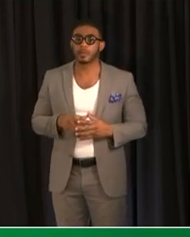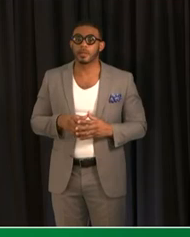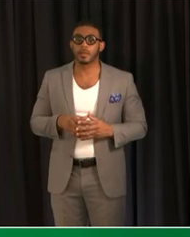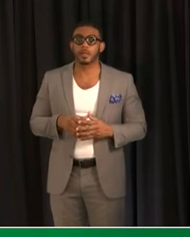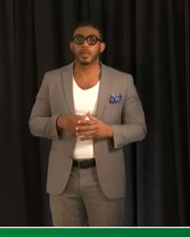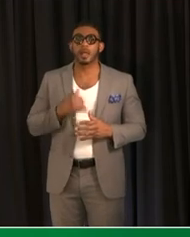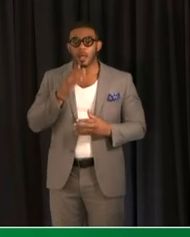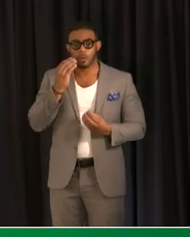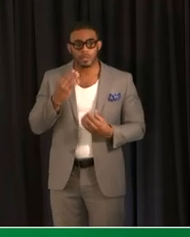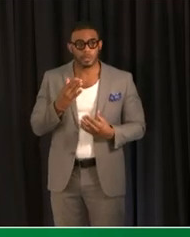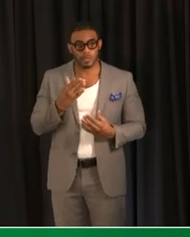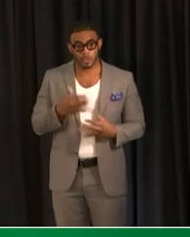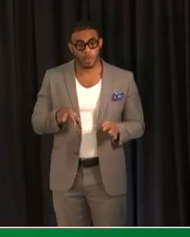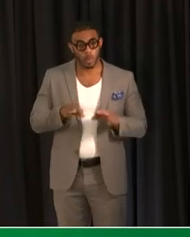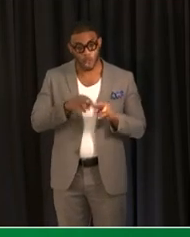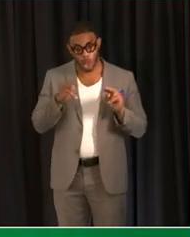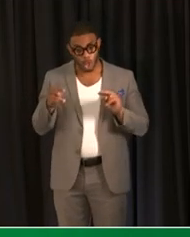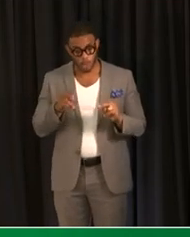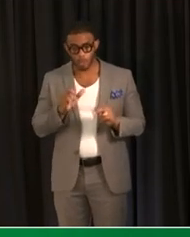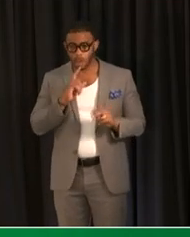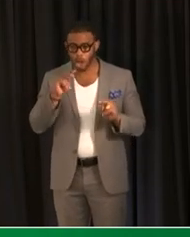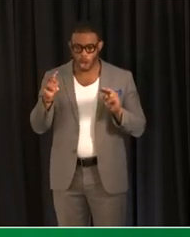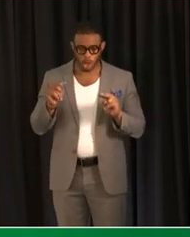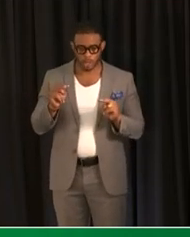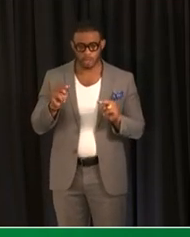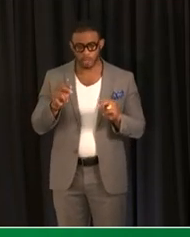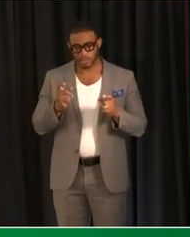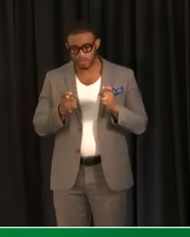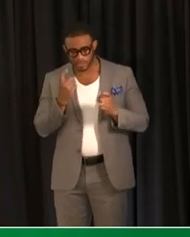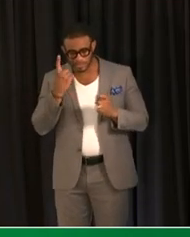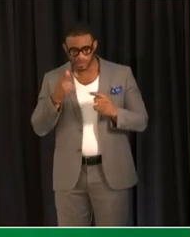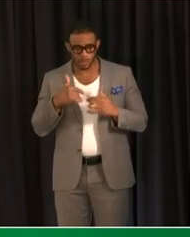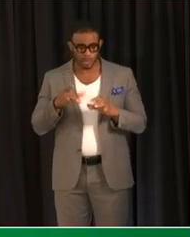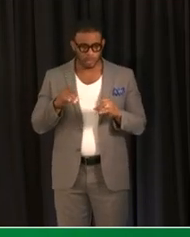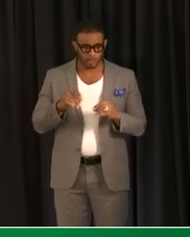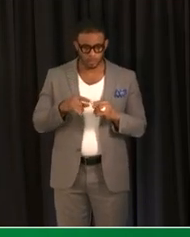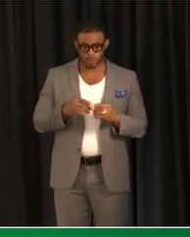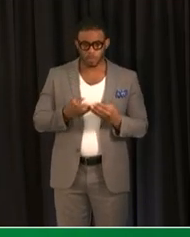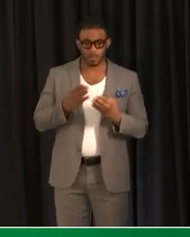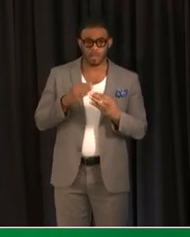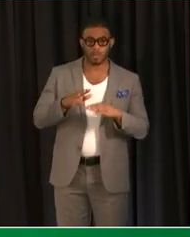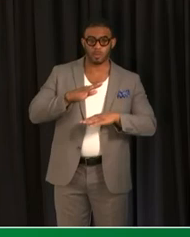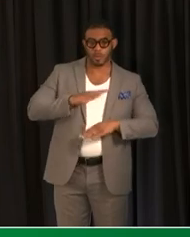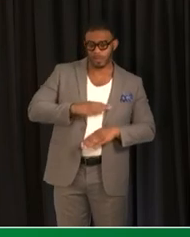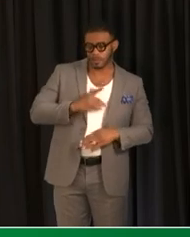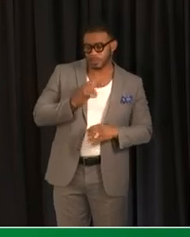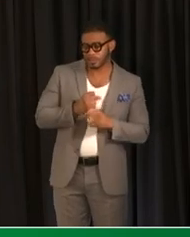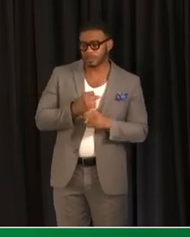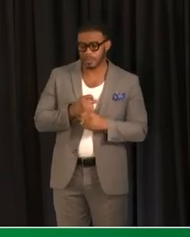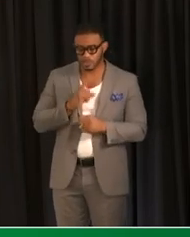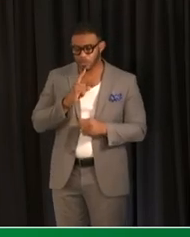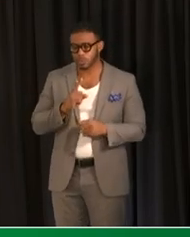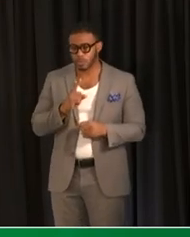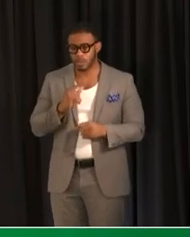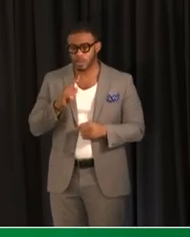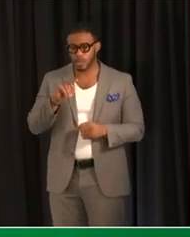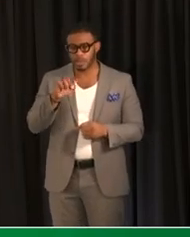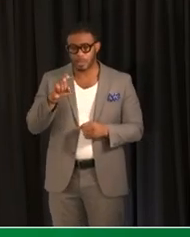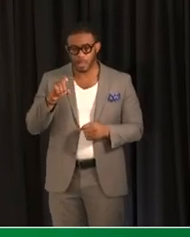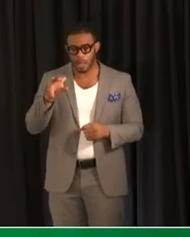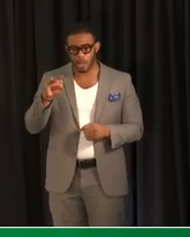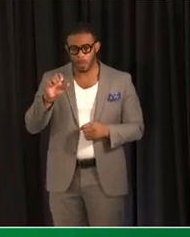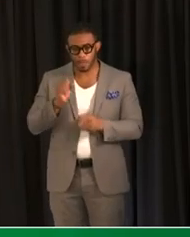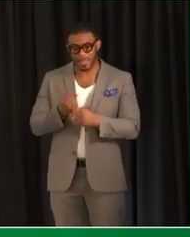I will say it's worth looking at. We are looking at it and considering what we can do to provide some relief and just make our